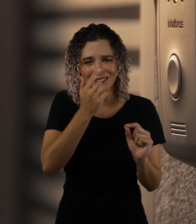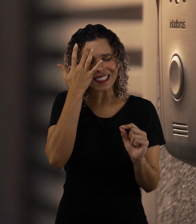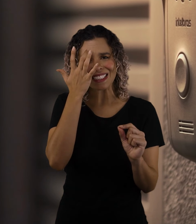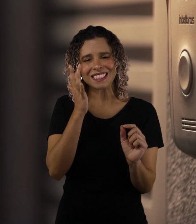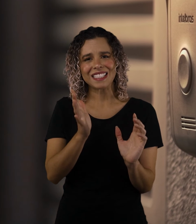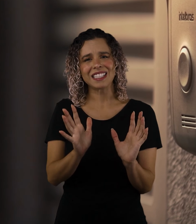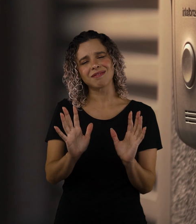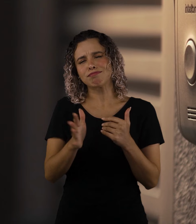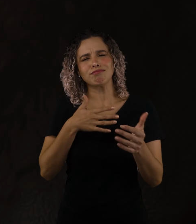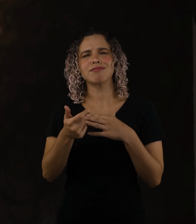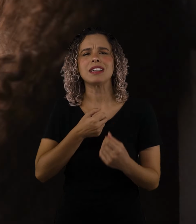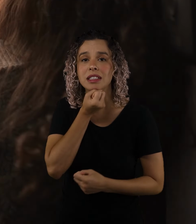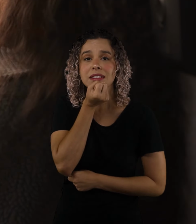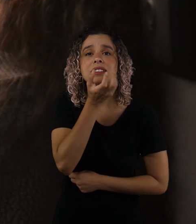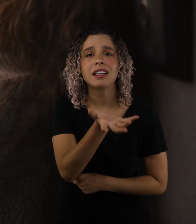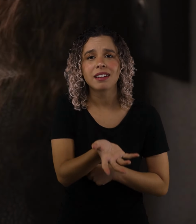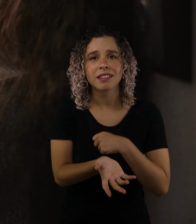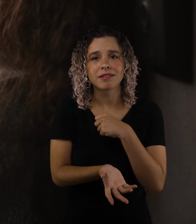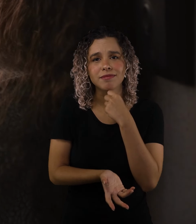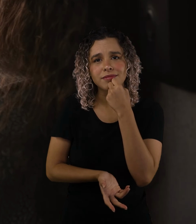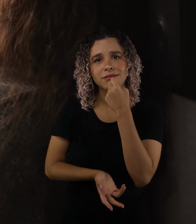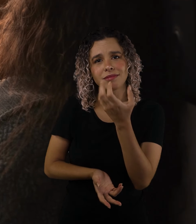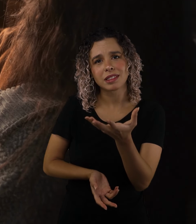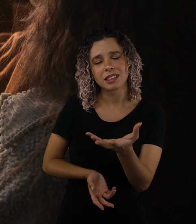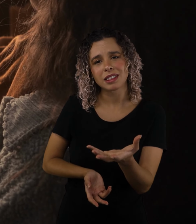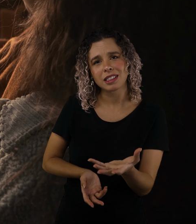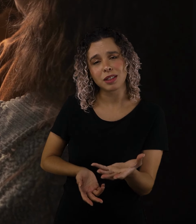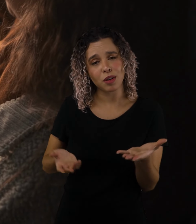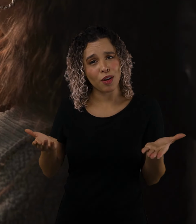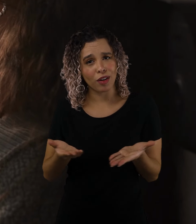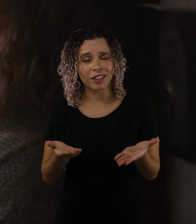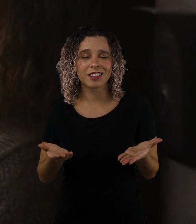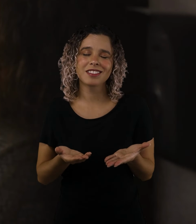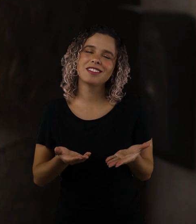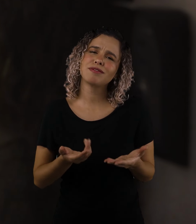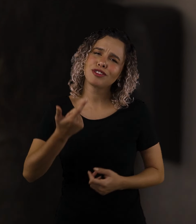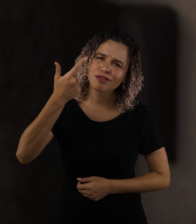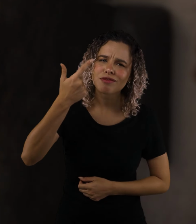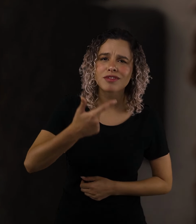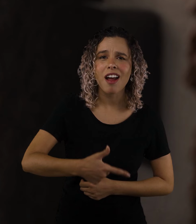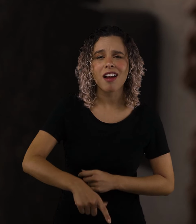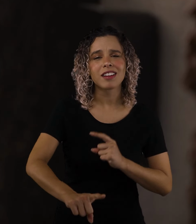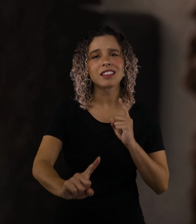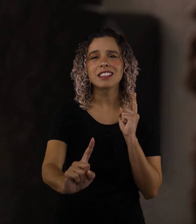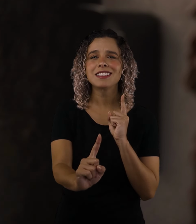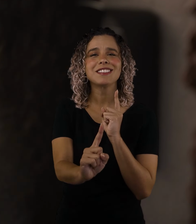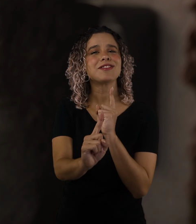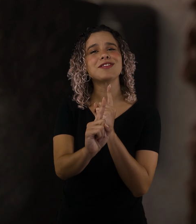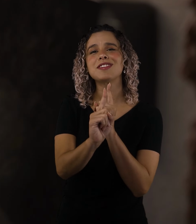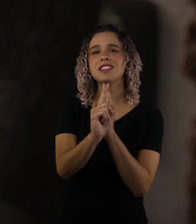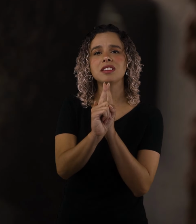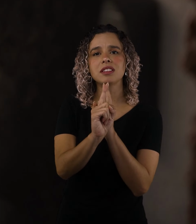say, I'll say it anyway. Toco na campainha. Today's Ana abre a porta com Tim no colo.